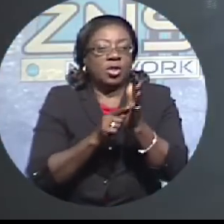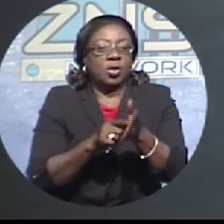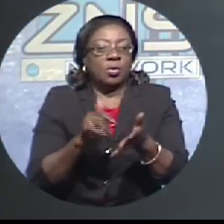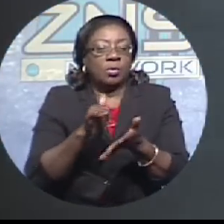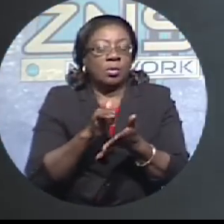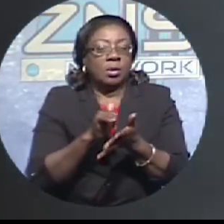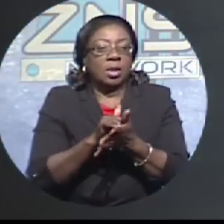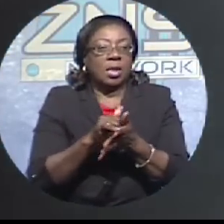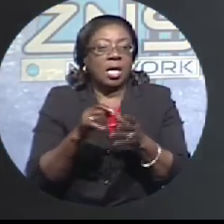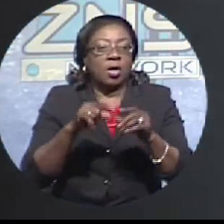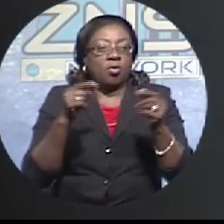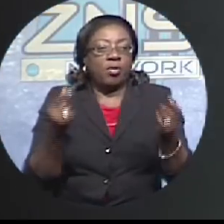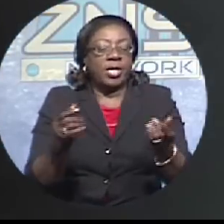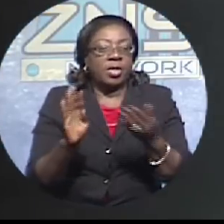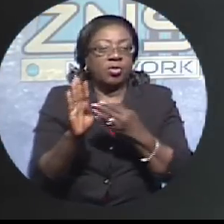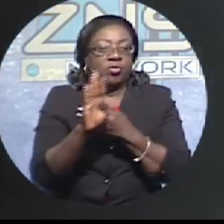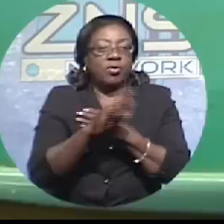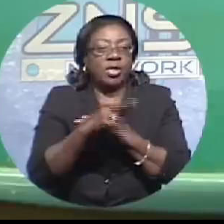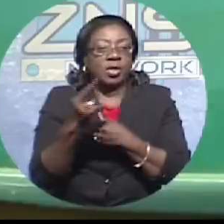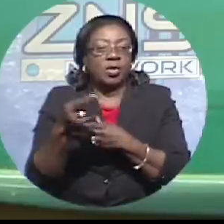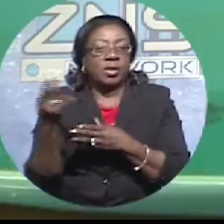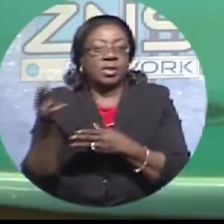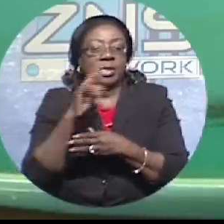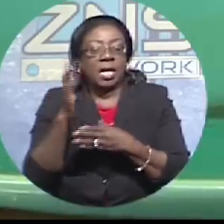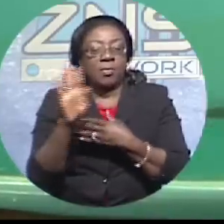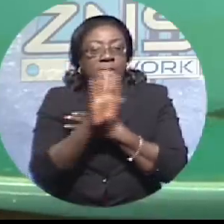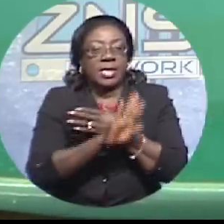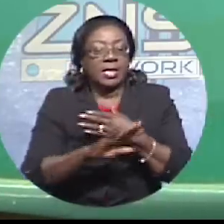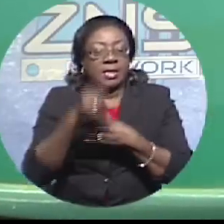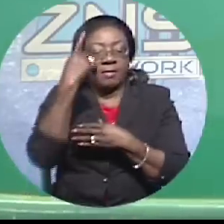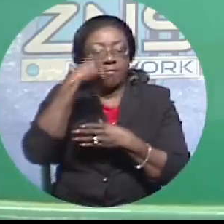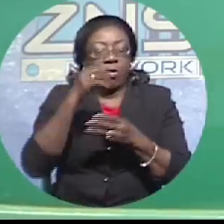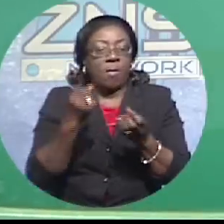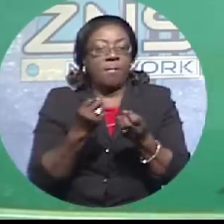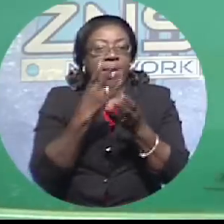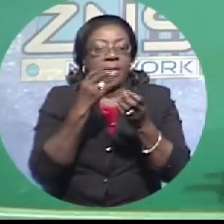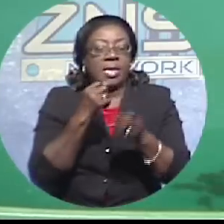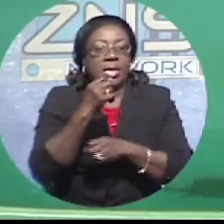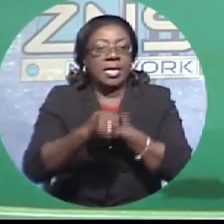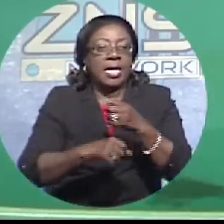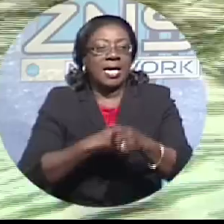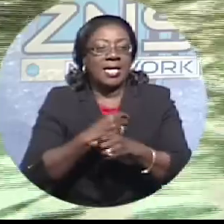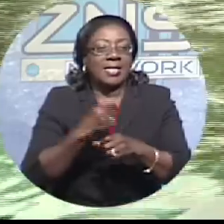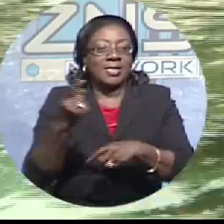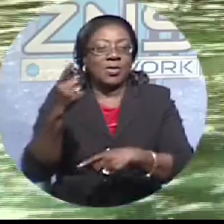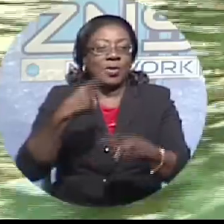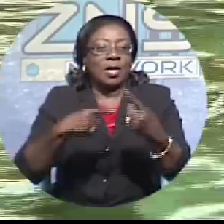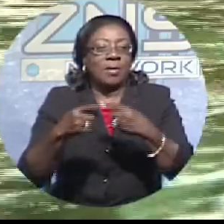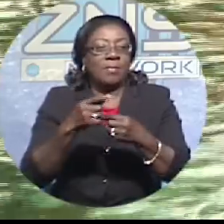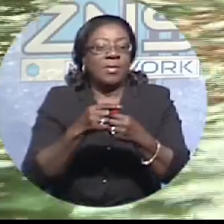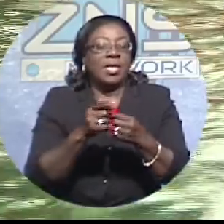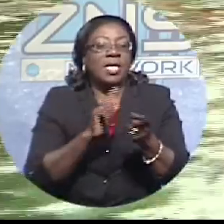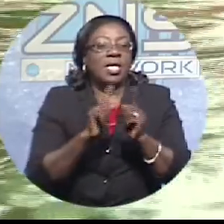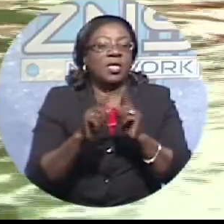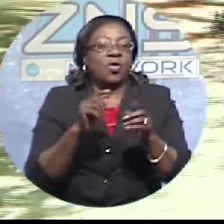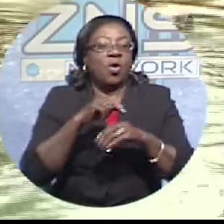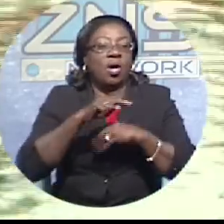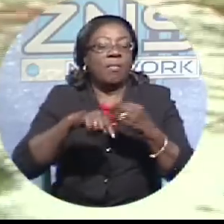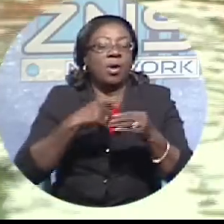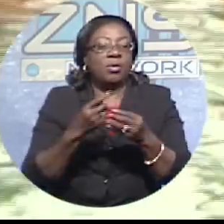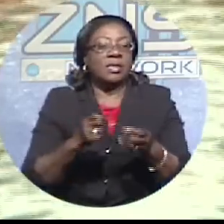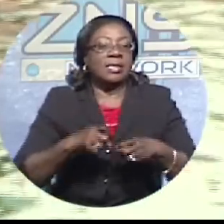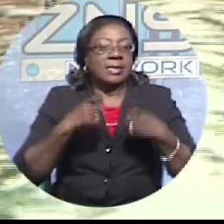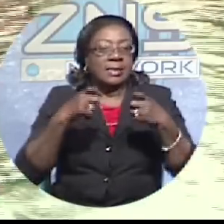greatest resources are protected for years to come. Elgin Hepburn, aquarium curator, speaks to the success the resort has